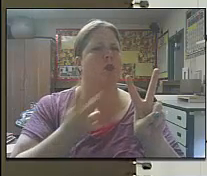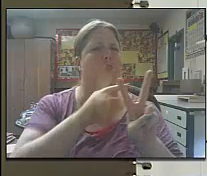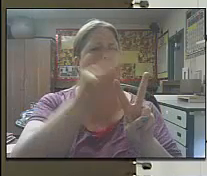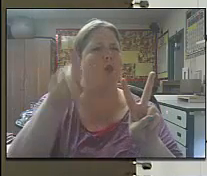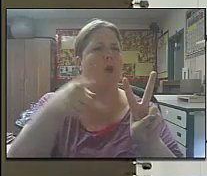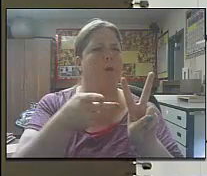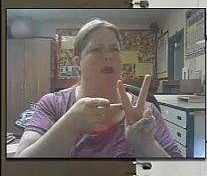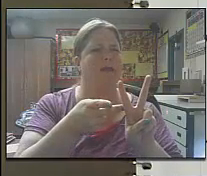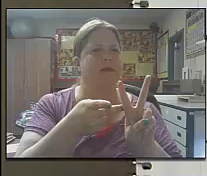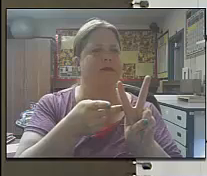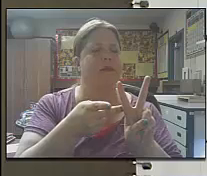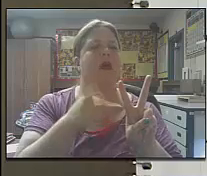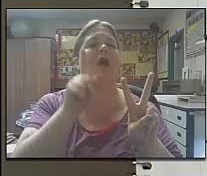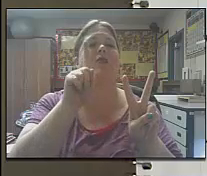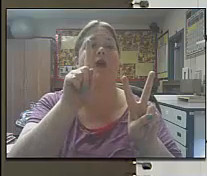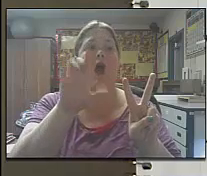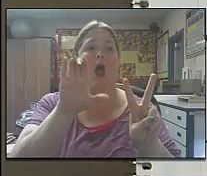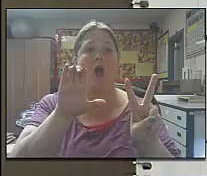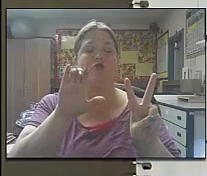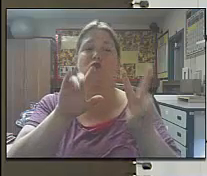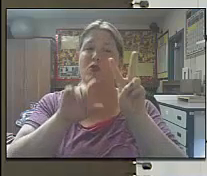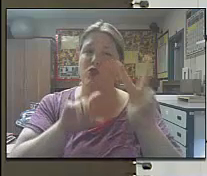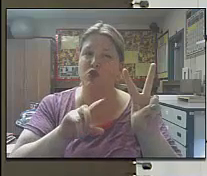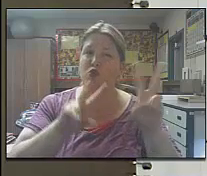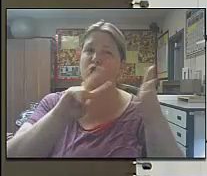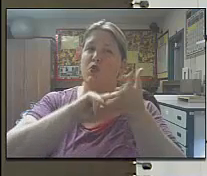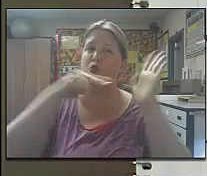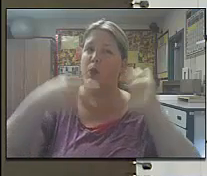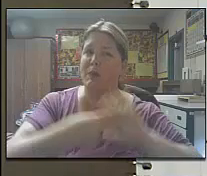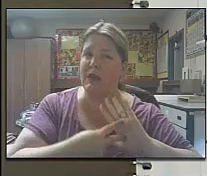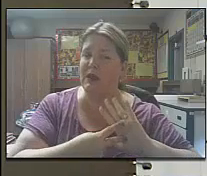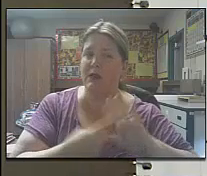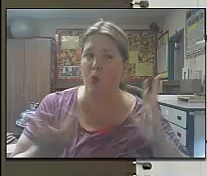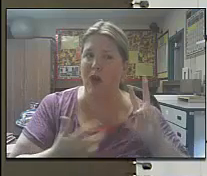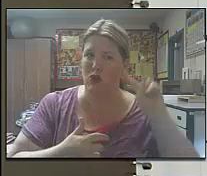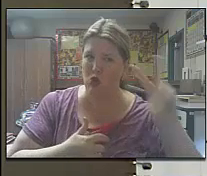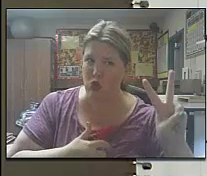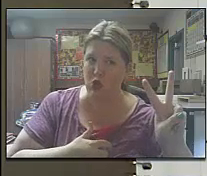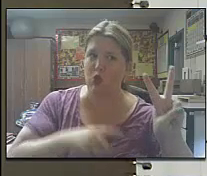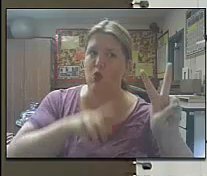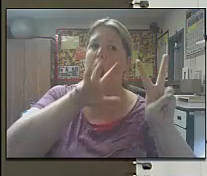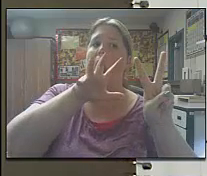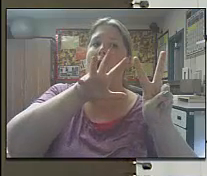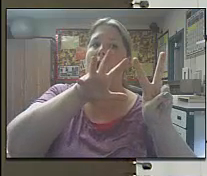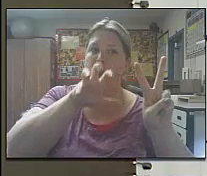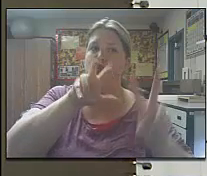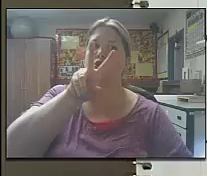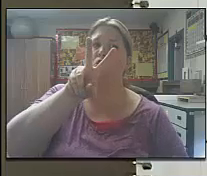The hundreds. So this 2 is worth 200.